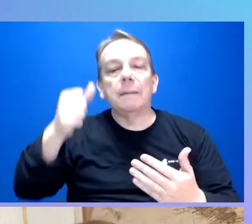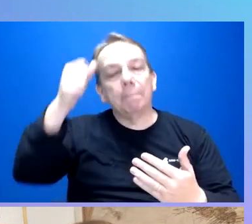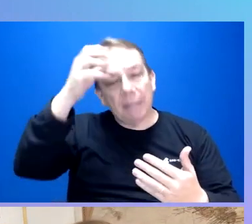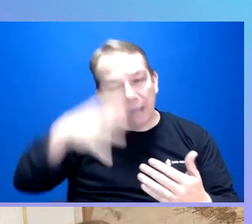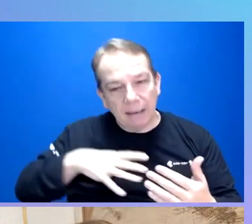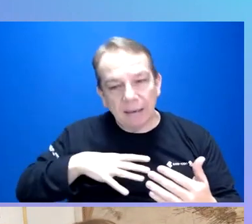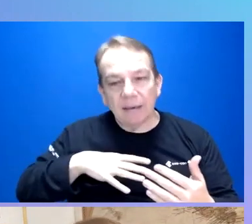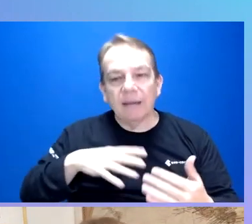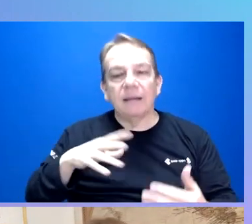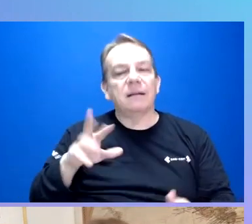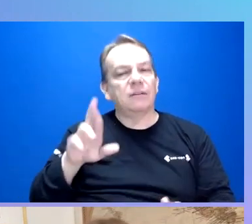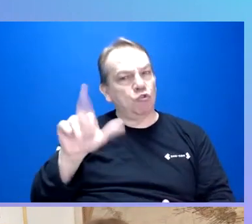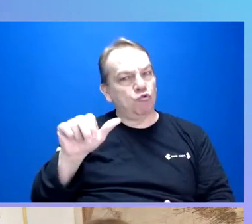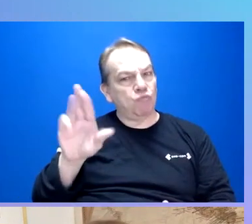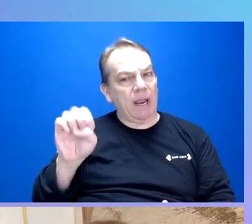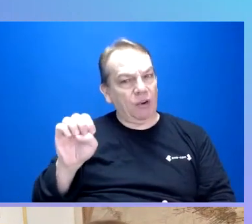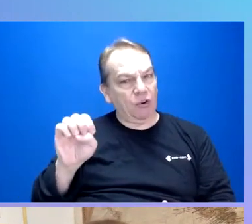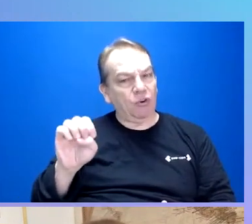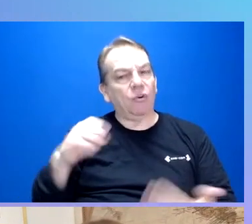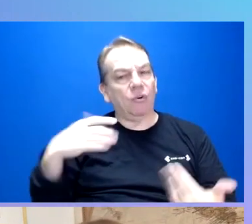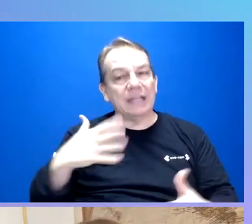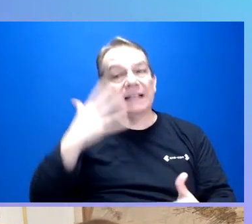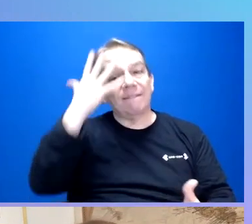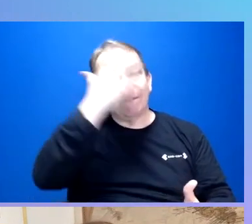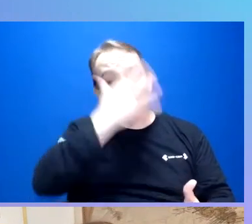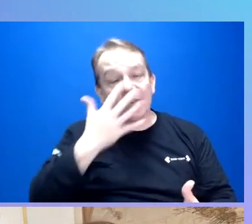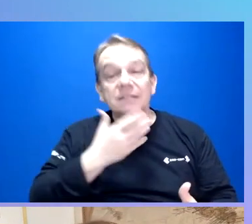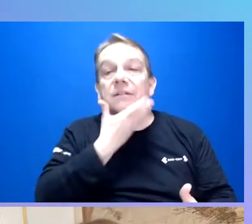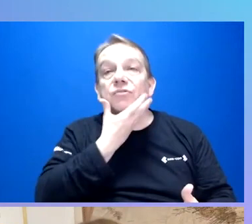was very rare. So his face and his jaw were